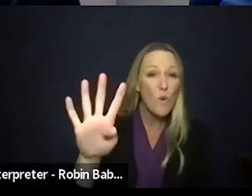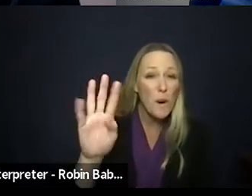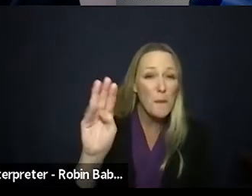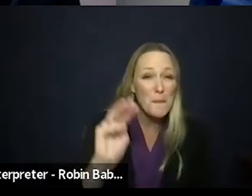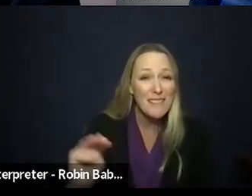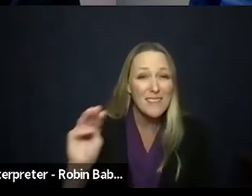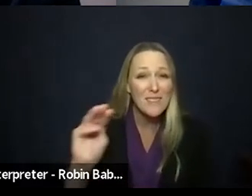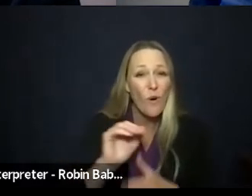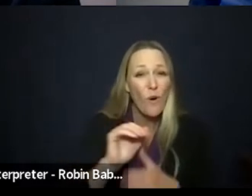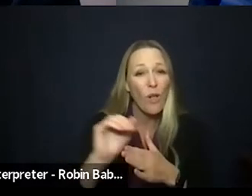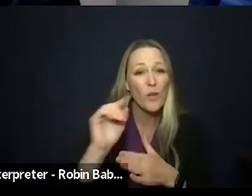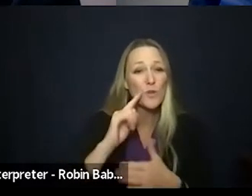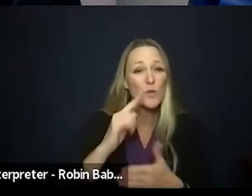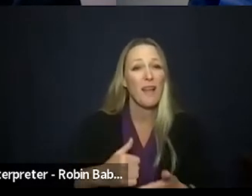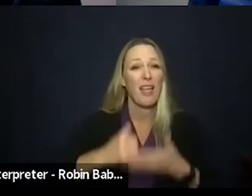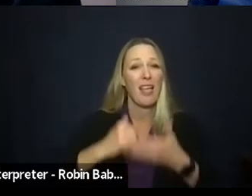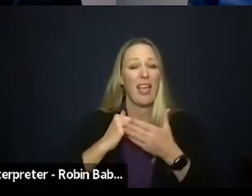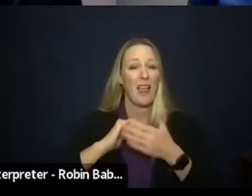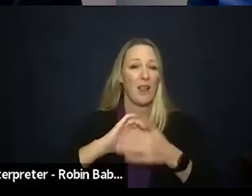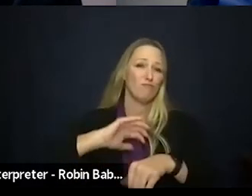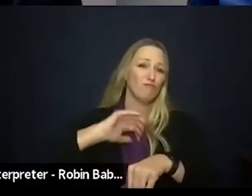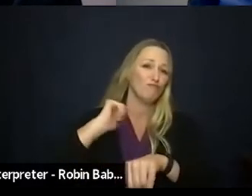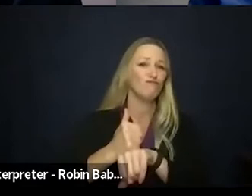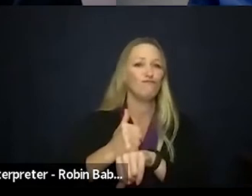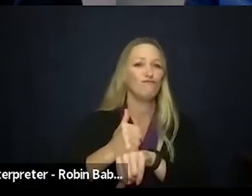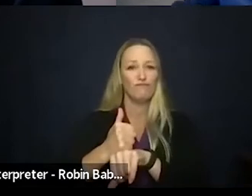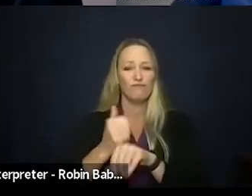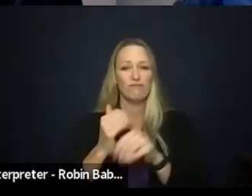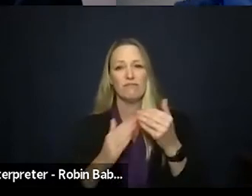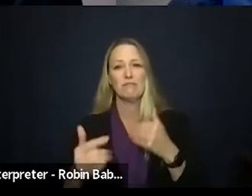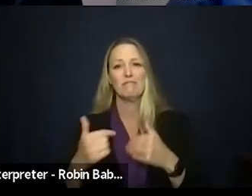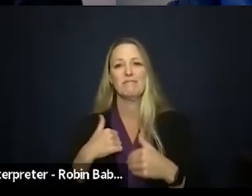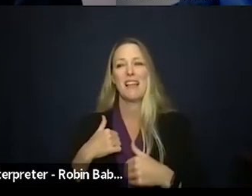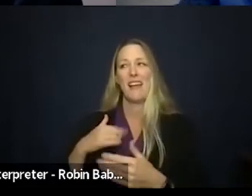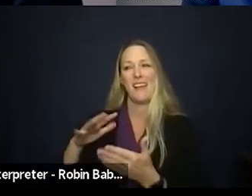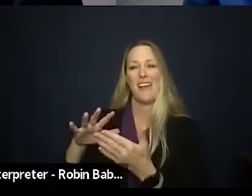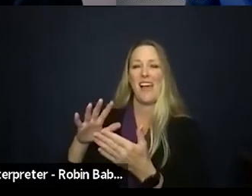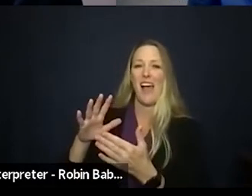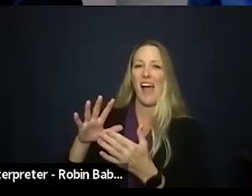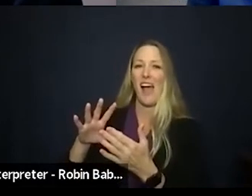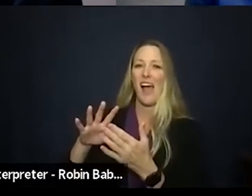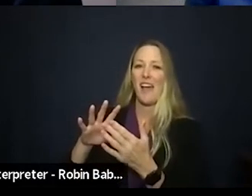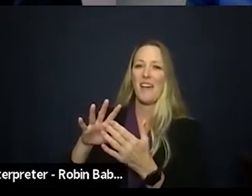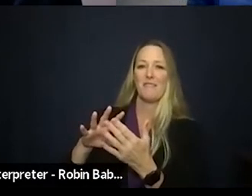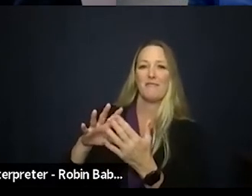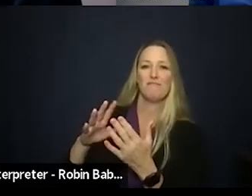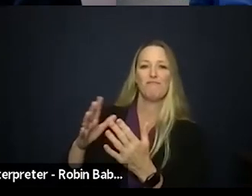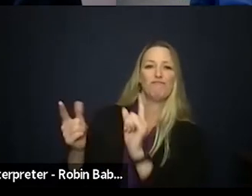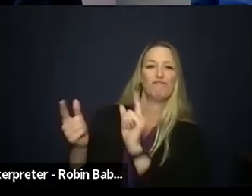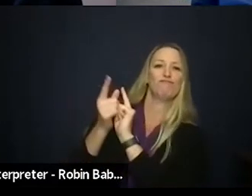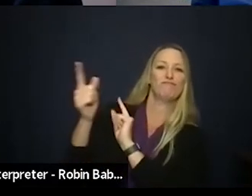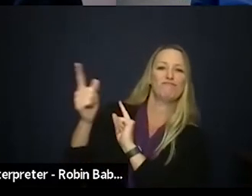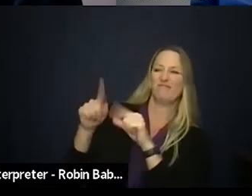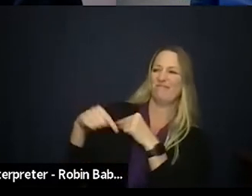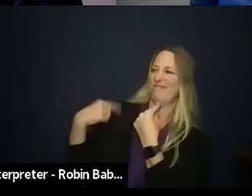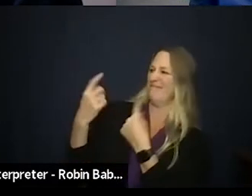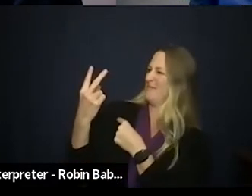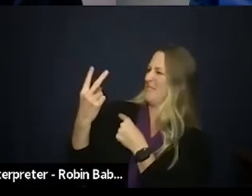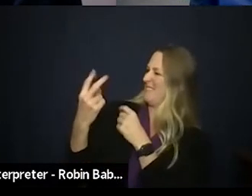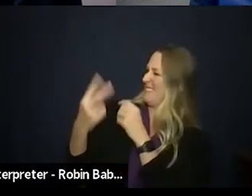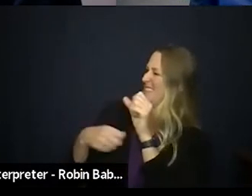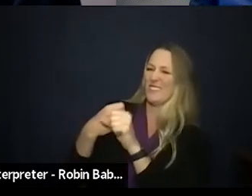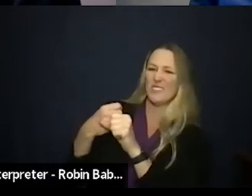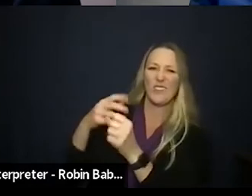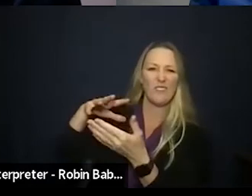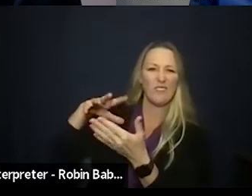this whole vision to fruition um i've gotten to know virgil over the past um about 12 years now and